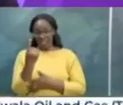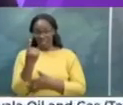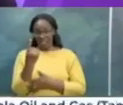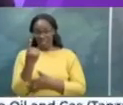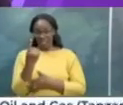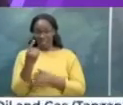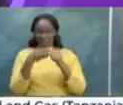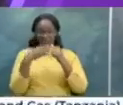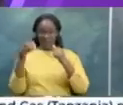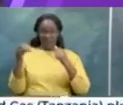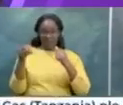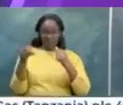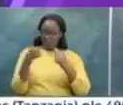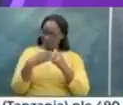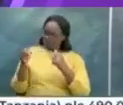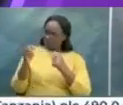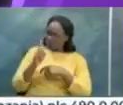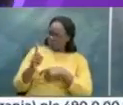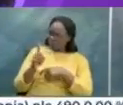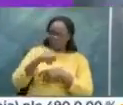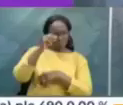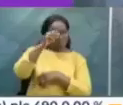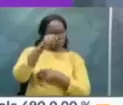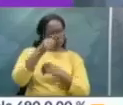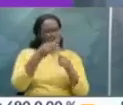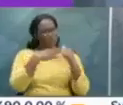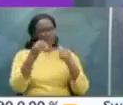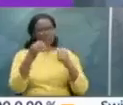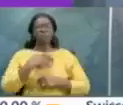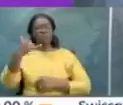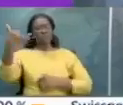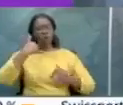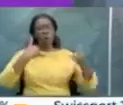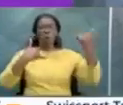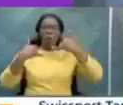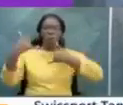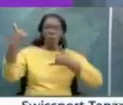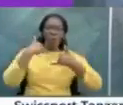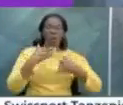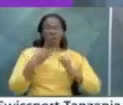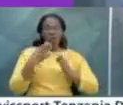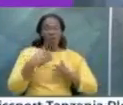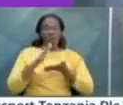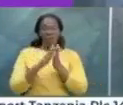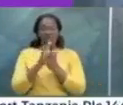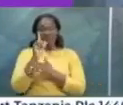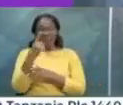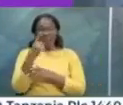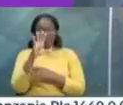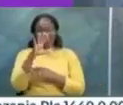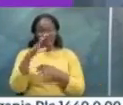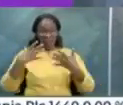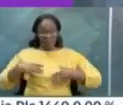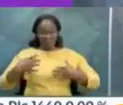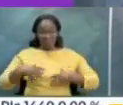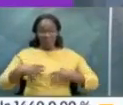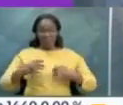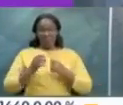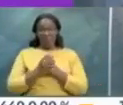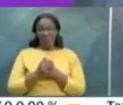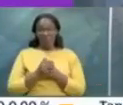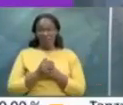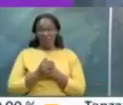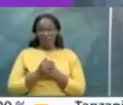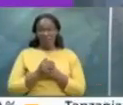90 shillings. 90. Guys, you want to be the first 5 people. This is a chance to get a mask for 90 Kenya shillings. Yes. Do know it's